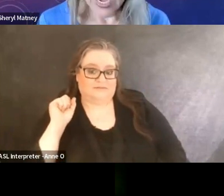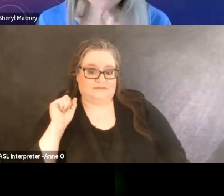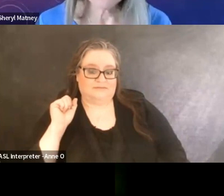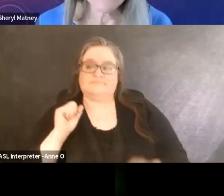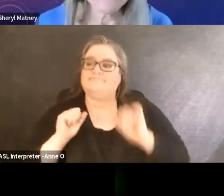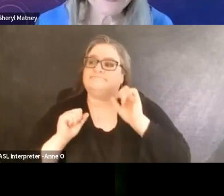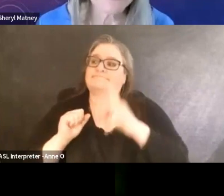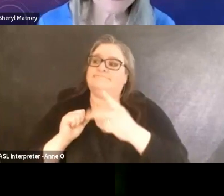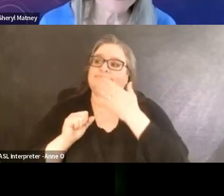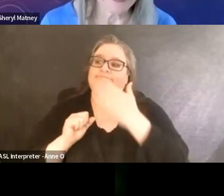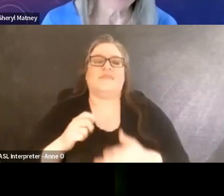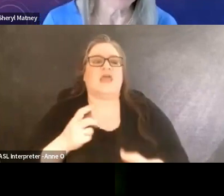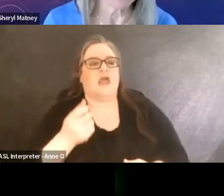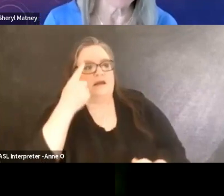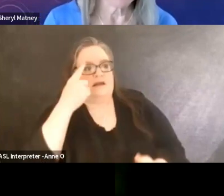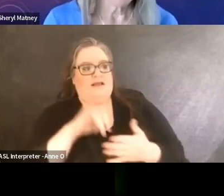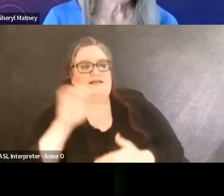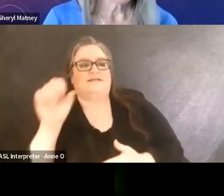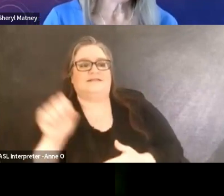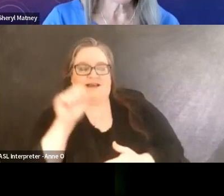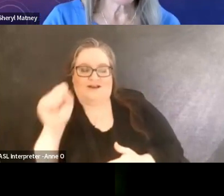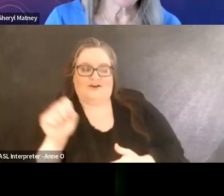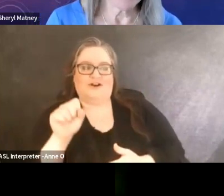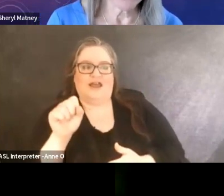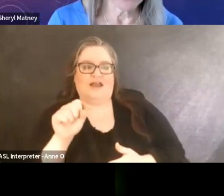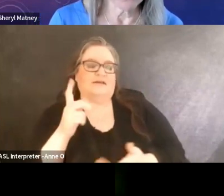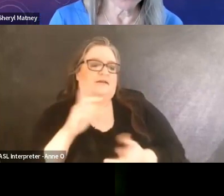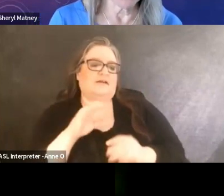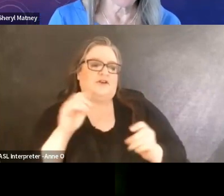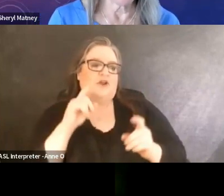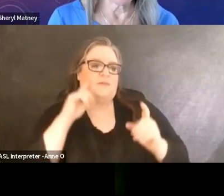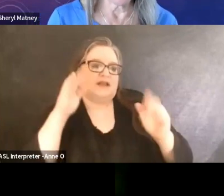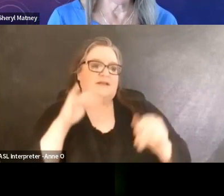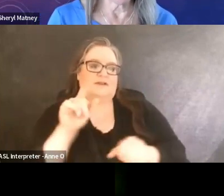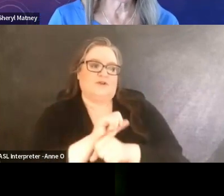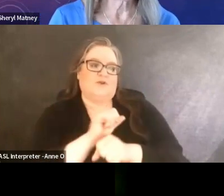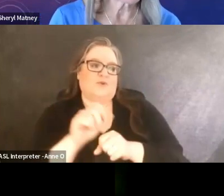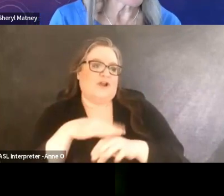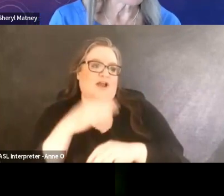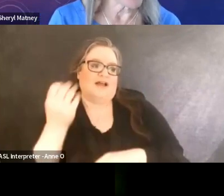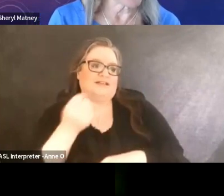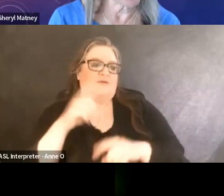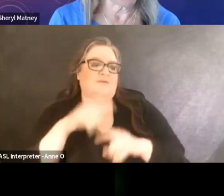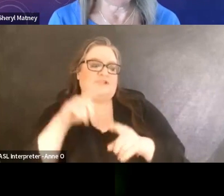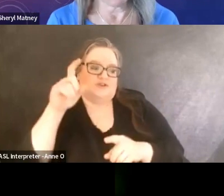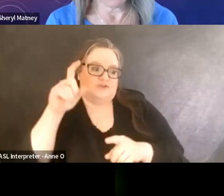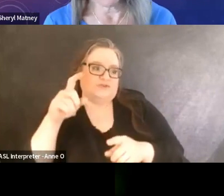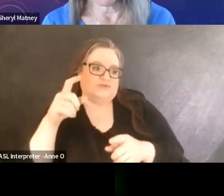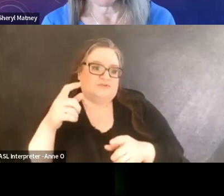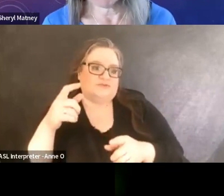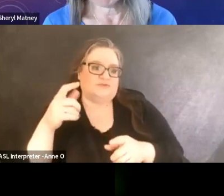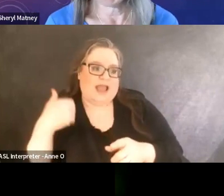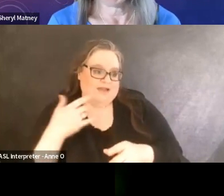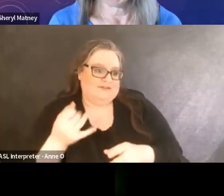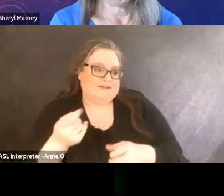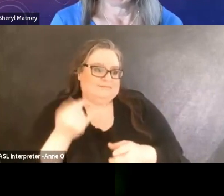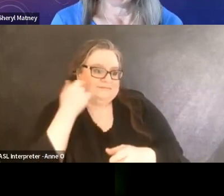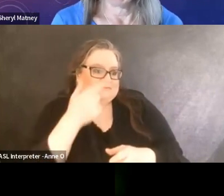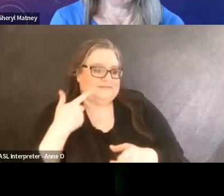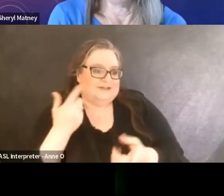Okay, great. I realize that's a Saturday. Nobody expects you to work on Saturday, but you have it should you need it.